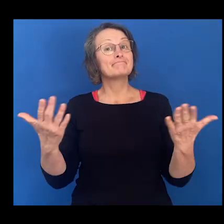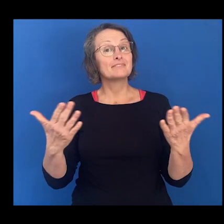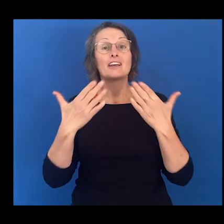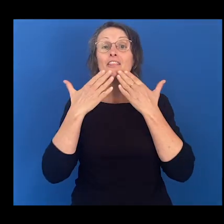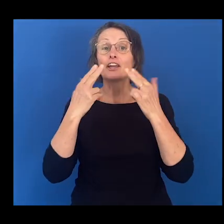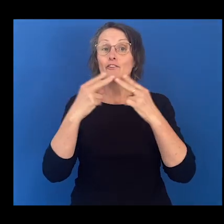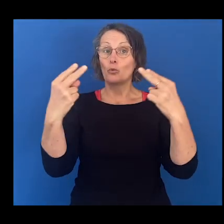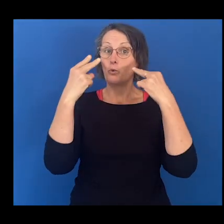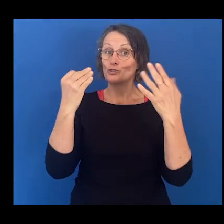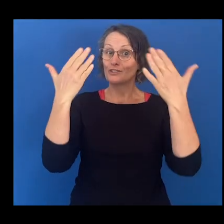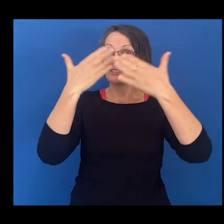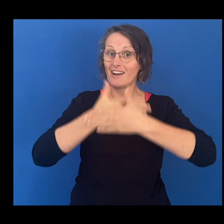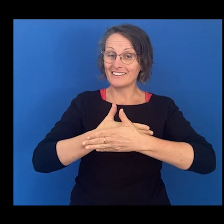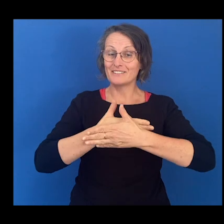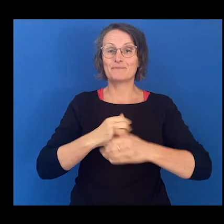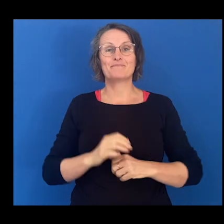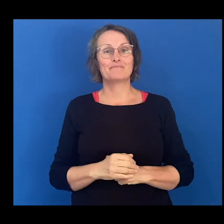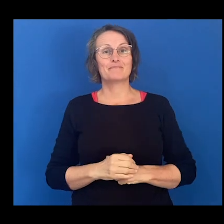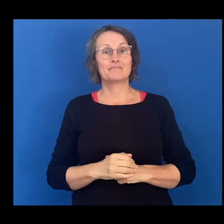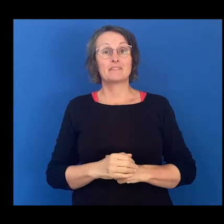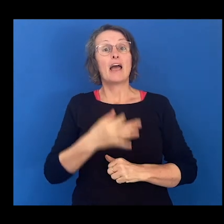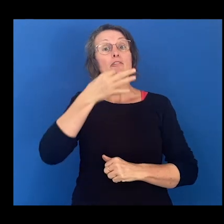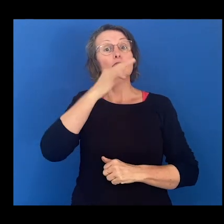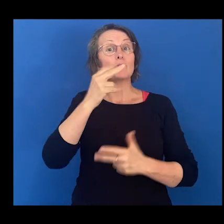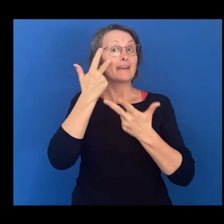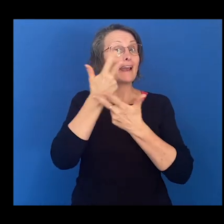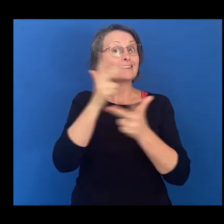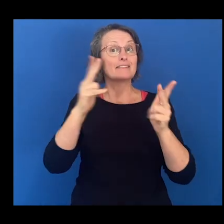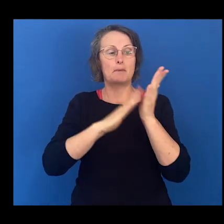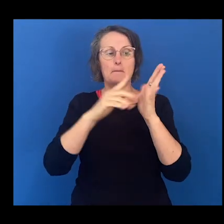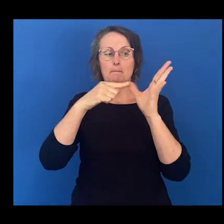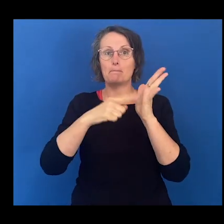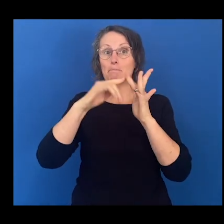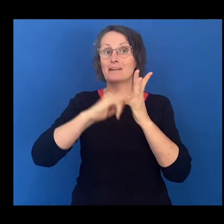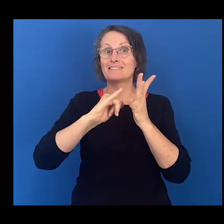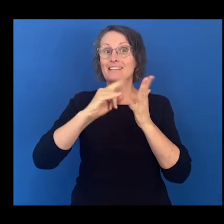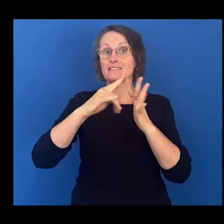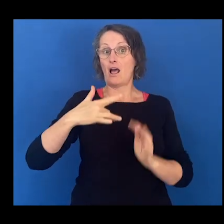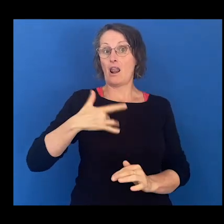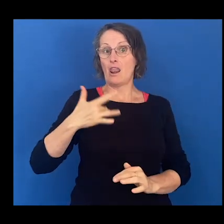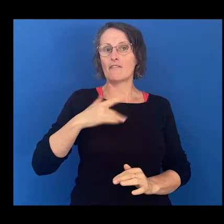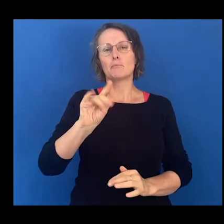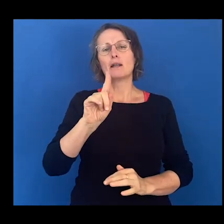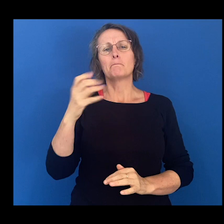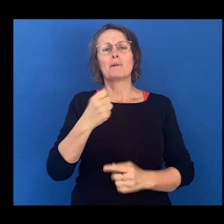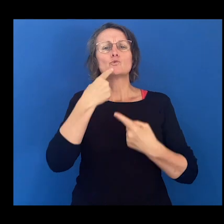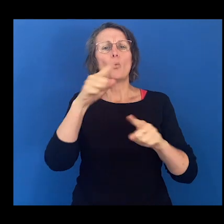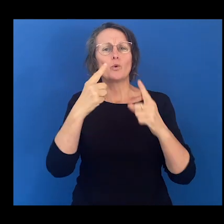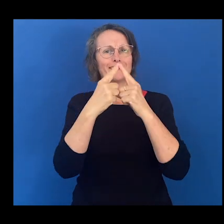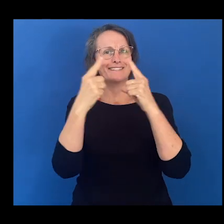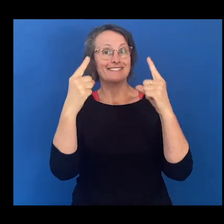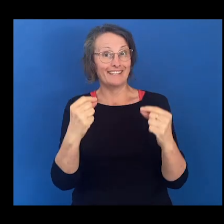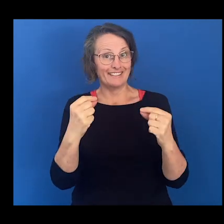And on that note, thanks very much for joining us this evening. The free exhibition Matisse Alive is ticketed. It's part of the